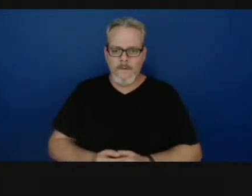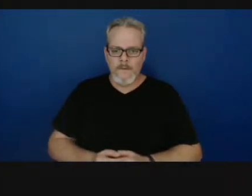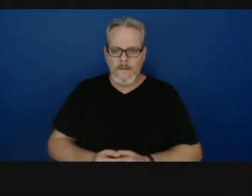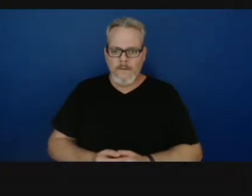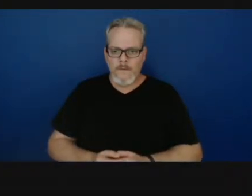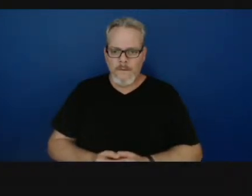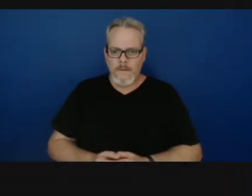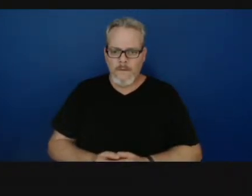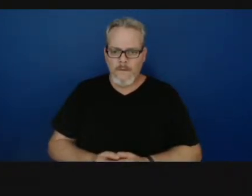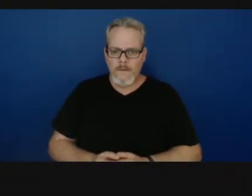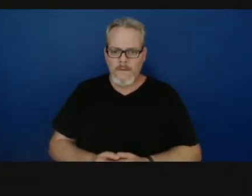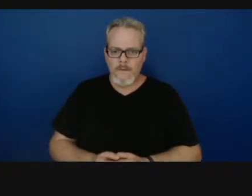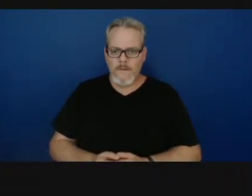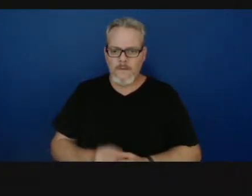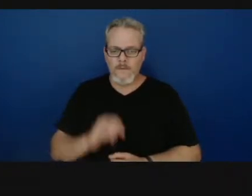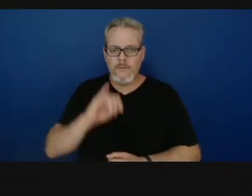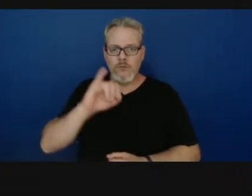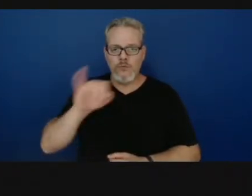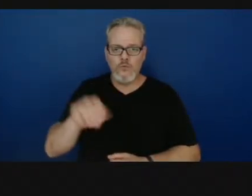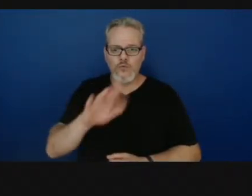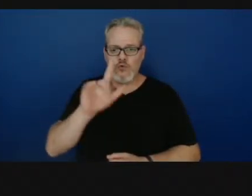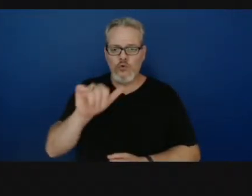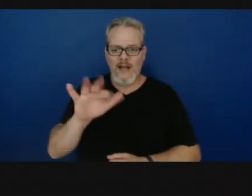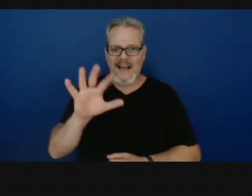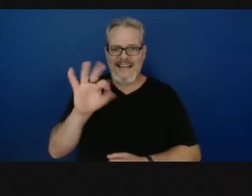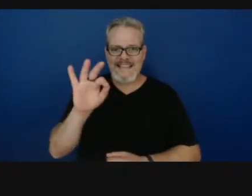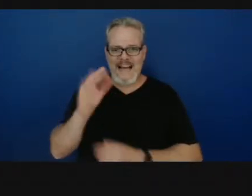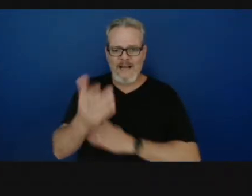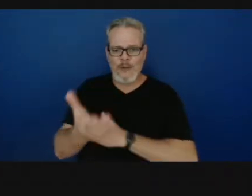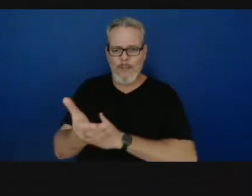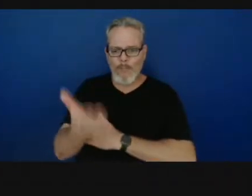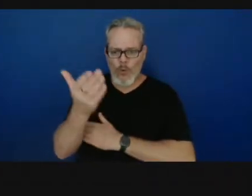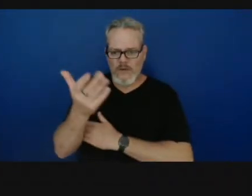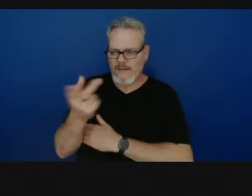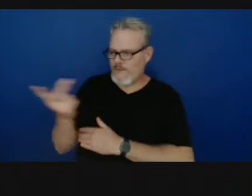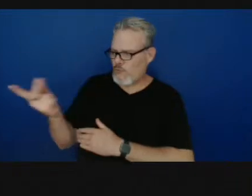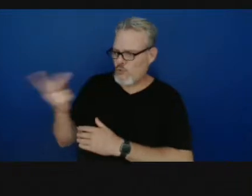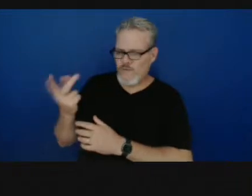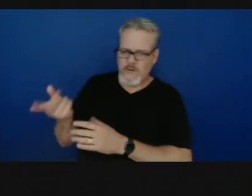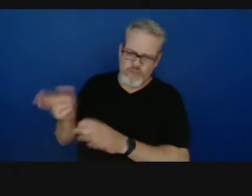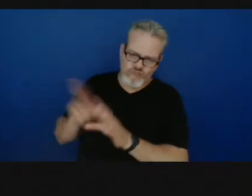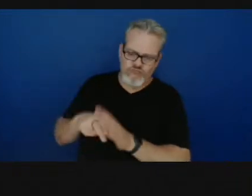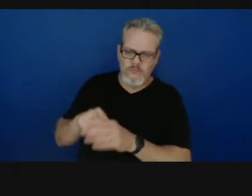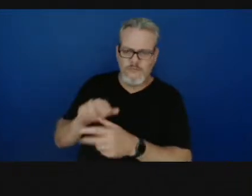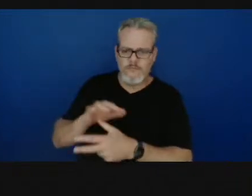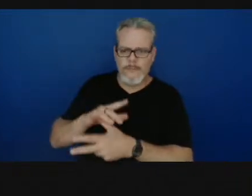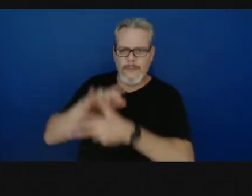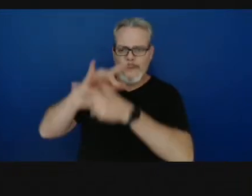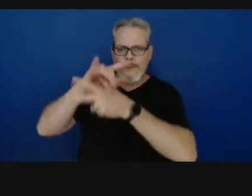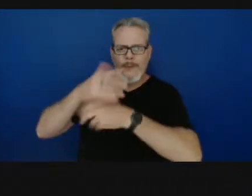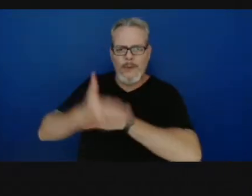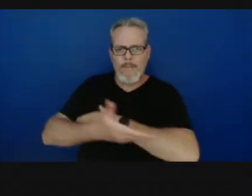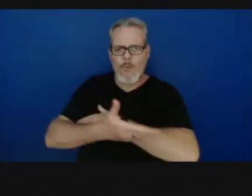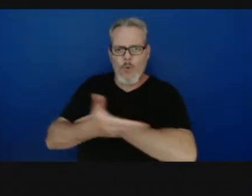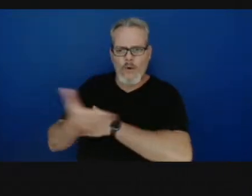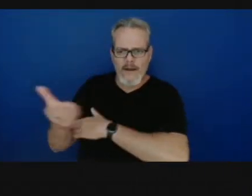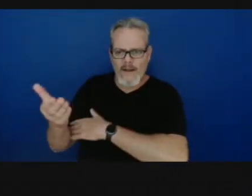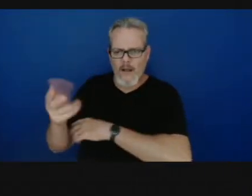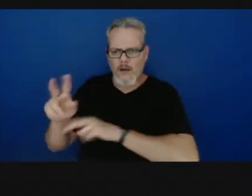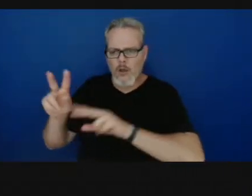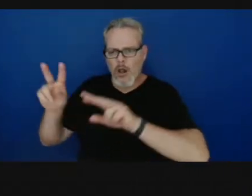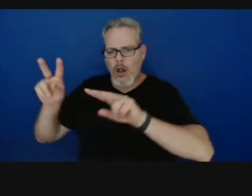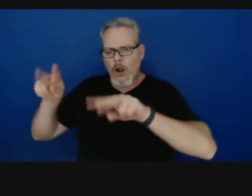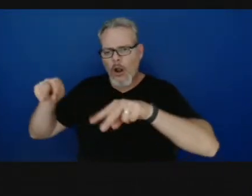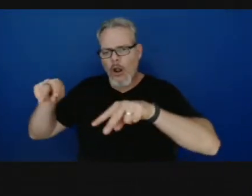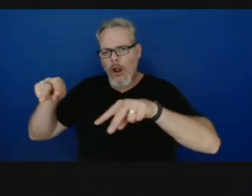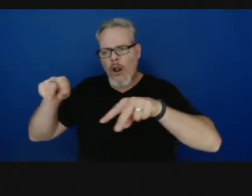On the morning of July 9th, we rejoined Mick Calver and Bruce Omari on their morning overflight. Here we're flying over the areas south of the